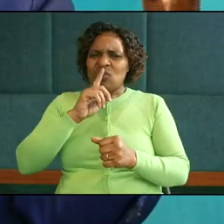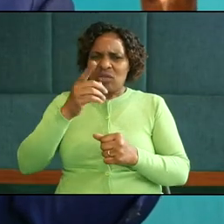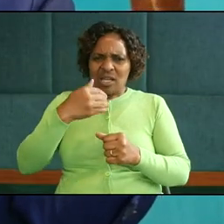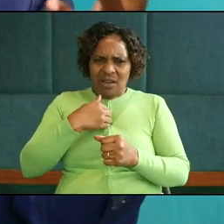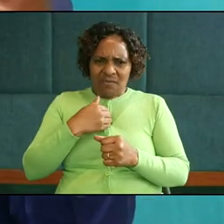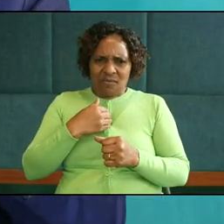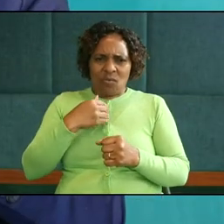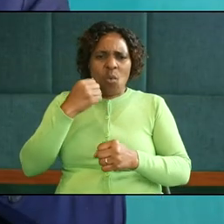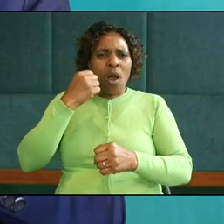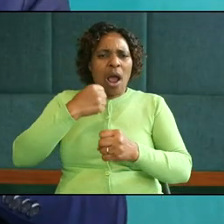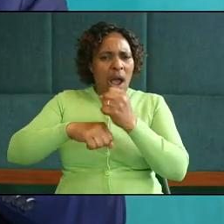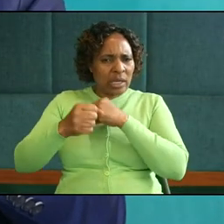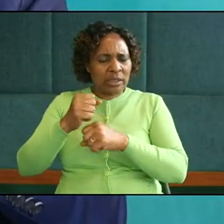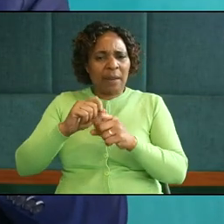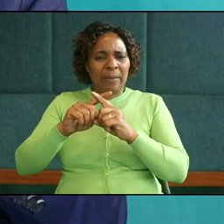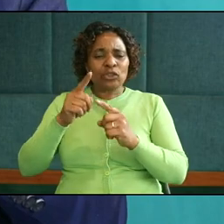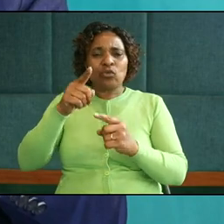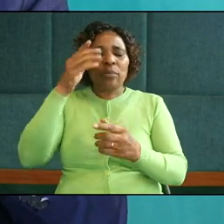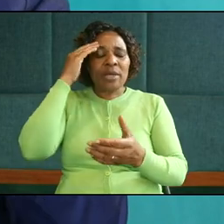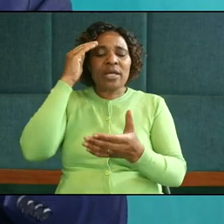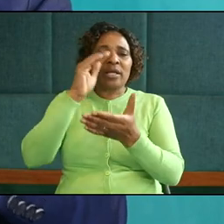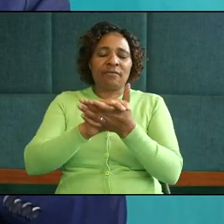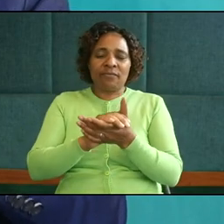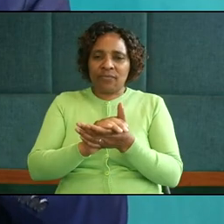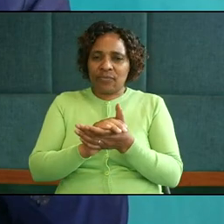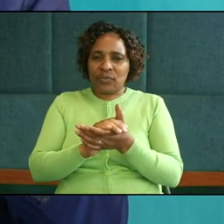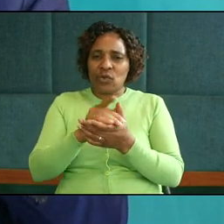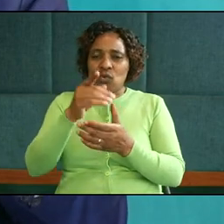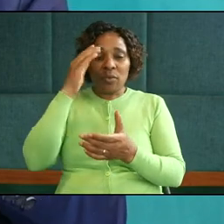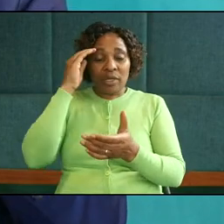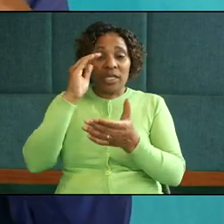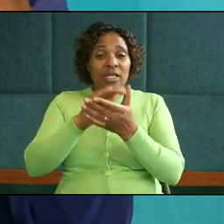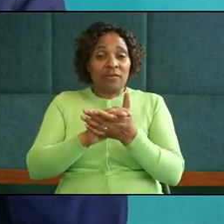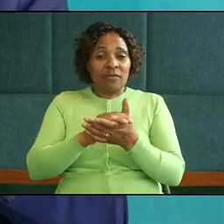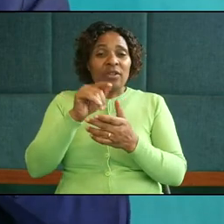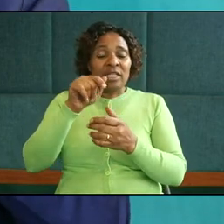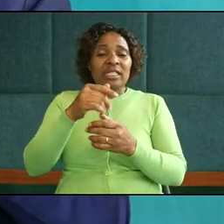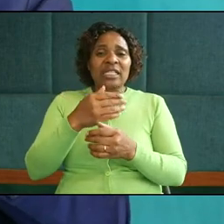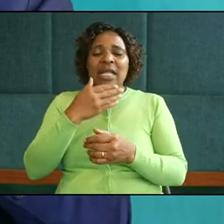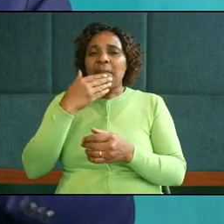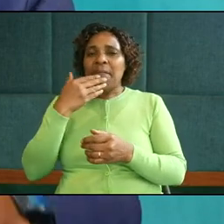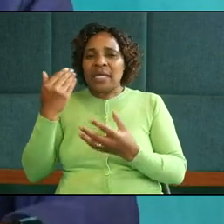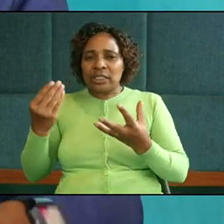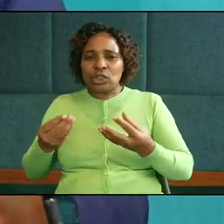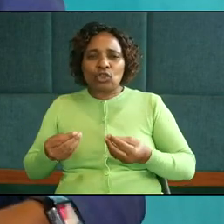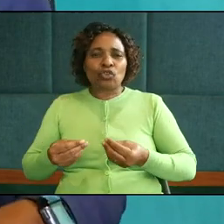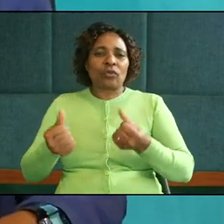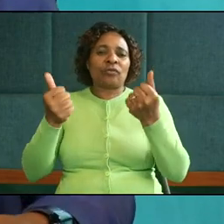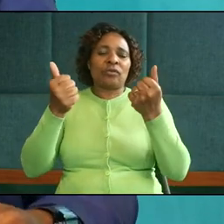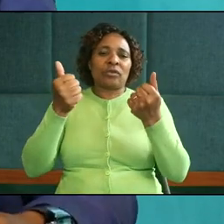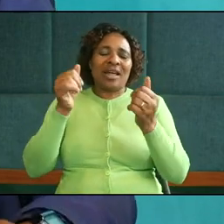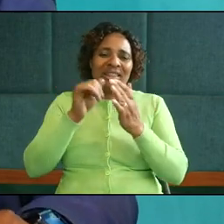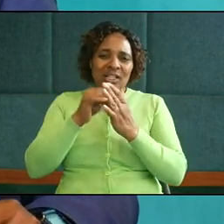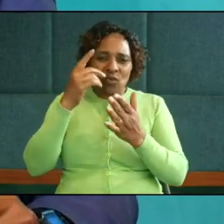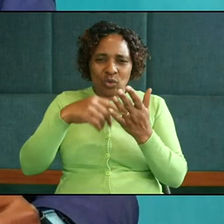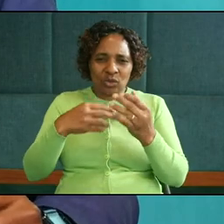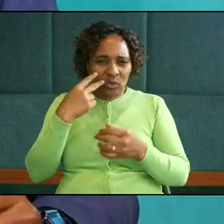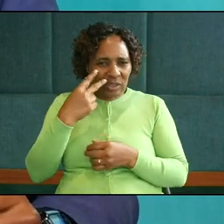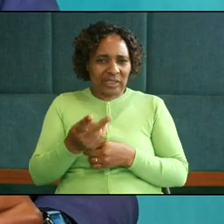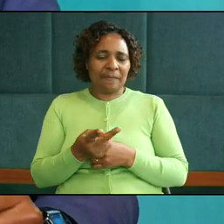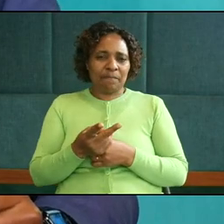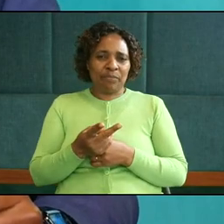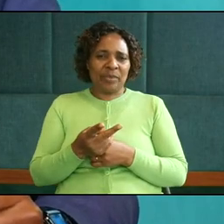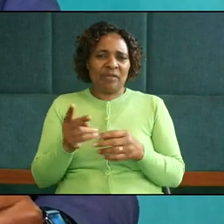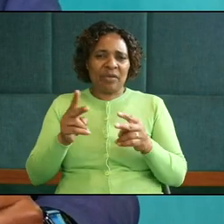to work, but because really you believe. You believe that, you know, this is the best solution, right? And that's what we see here. And it's an